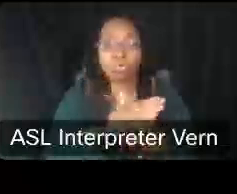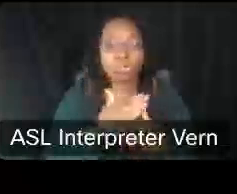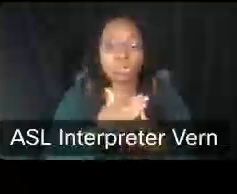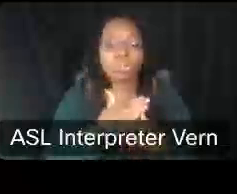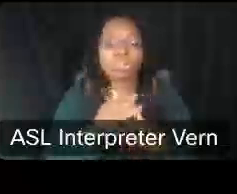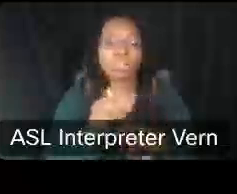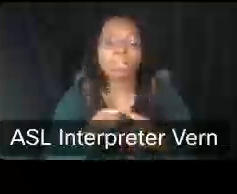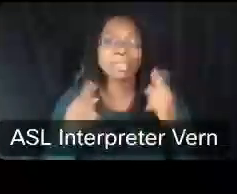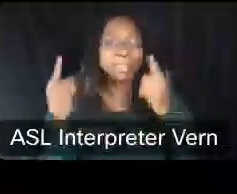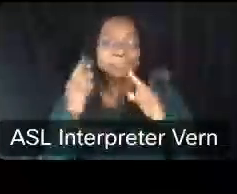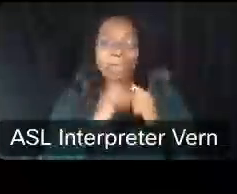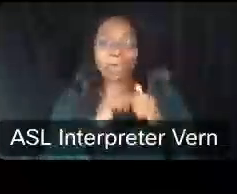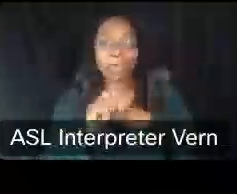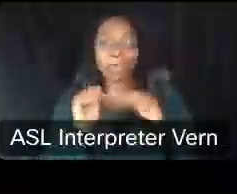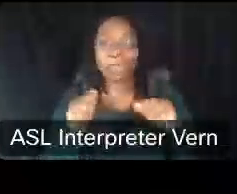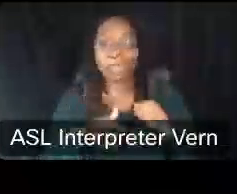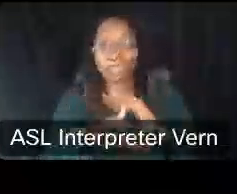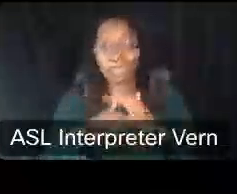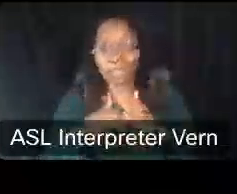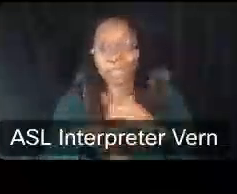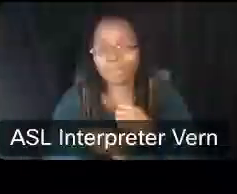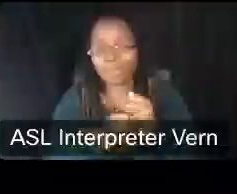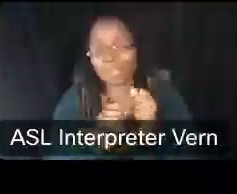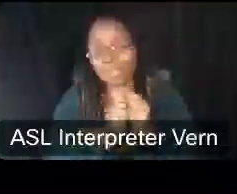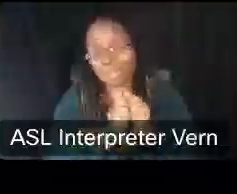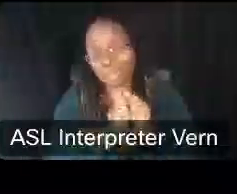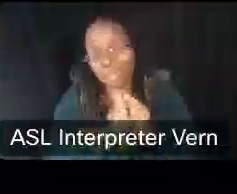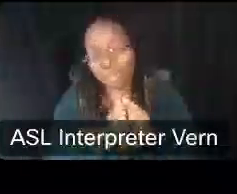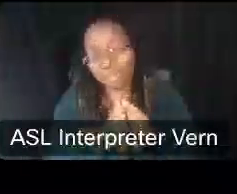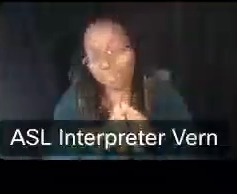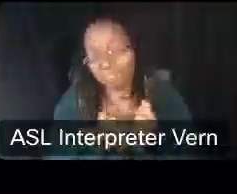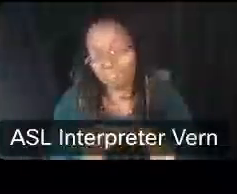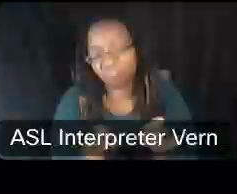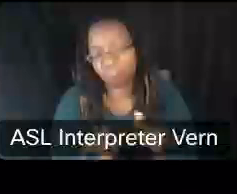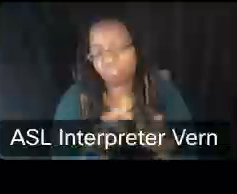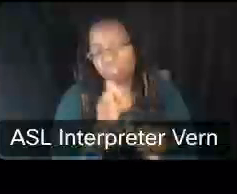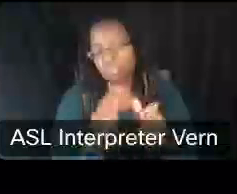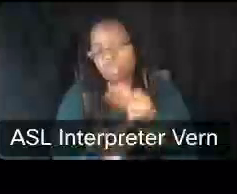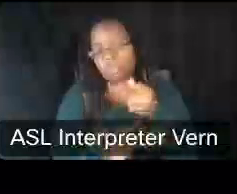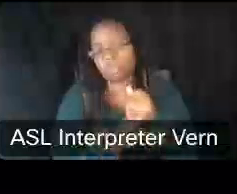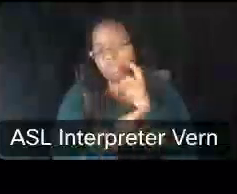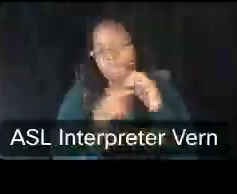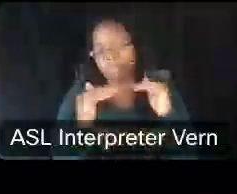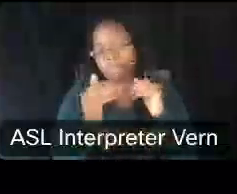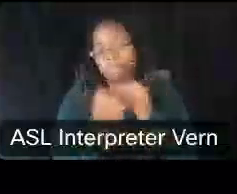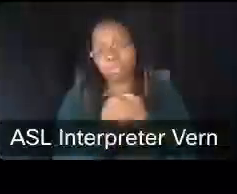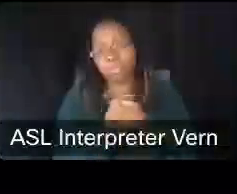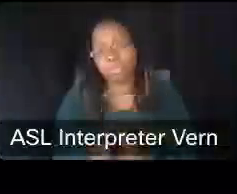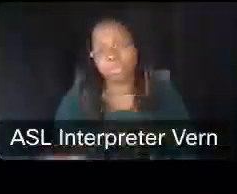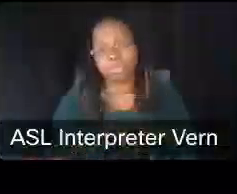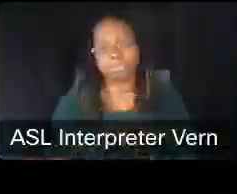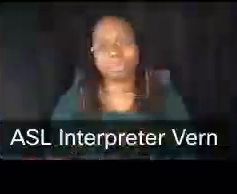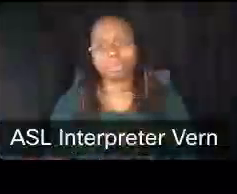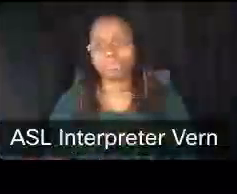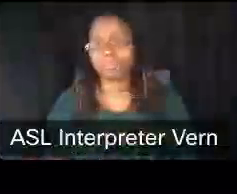that we can share and create together is also a big part of peer support. I think what